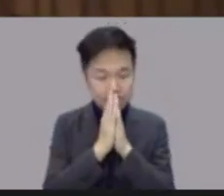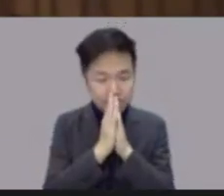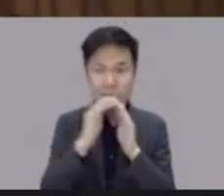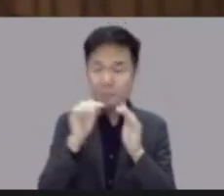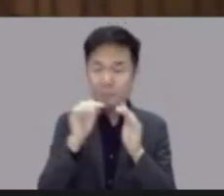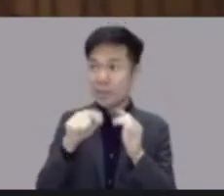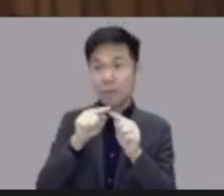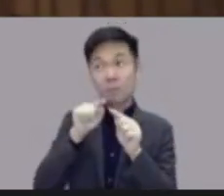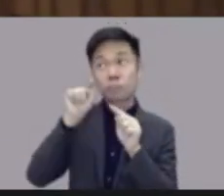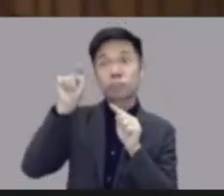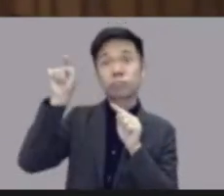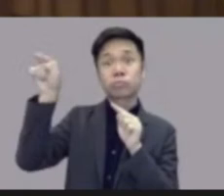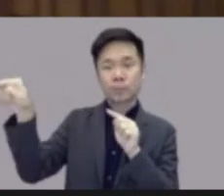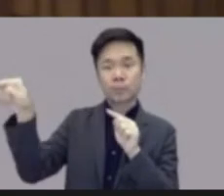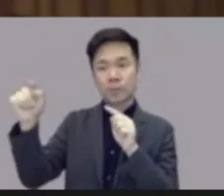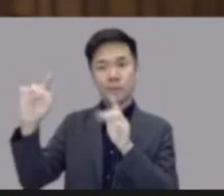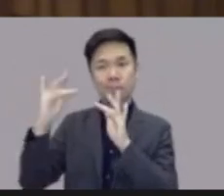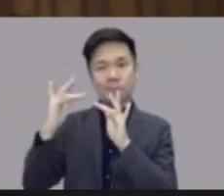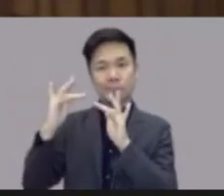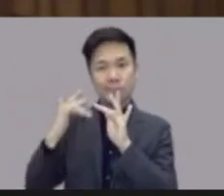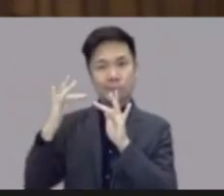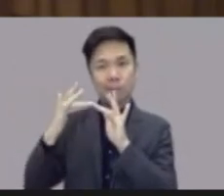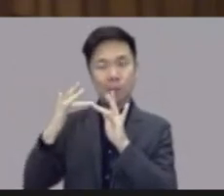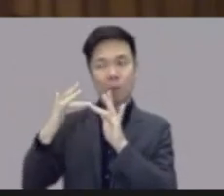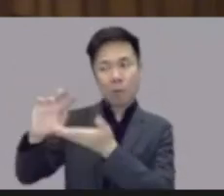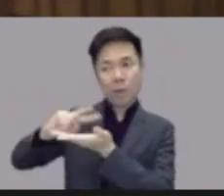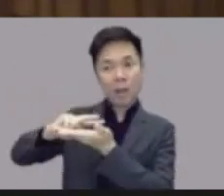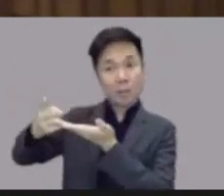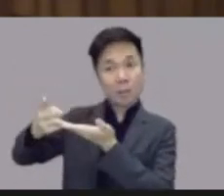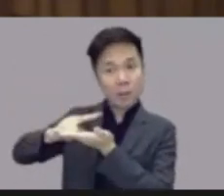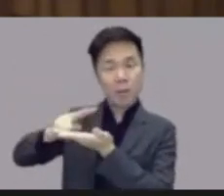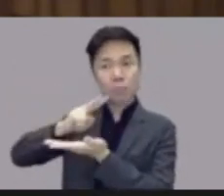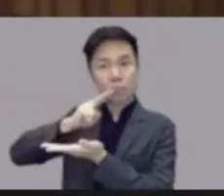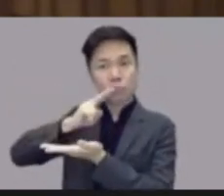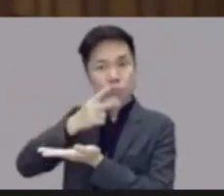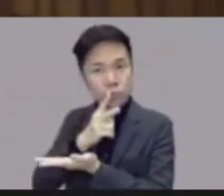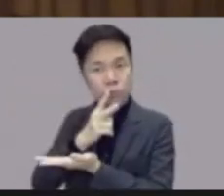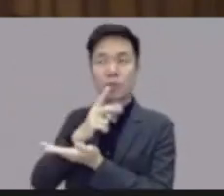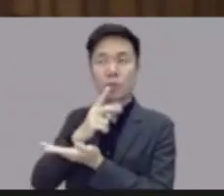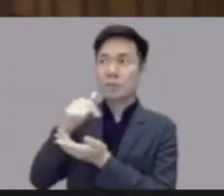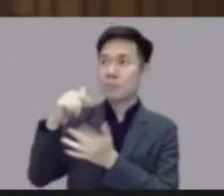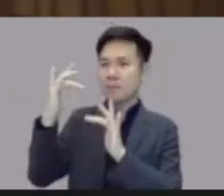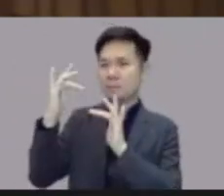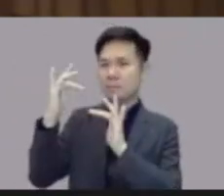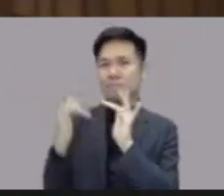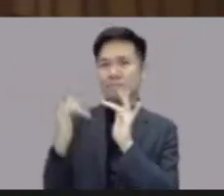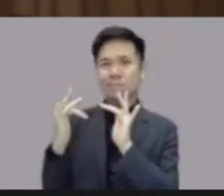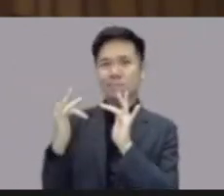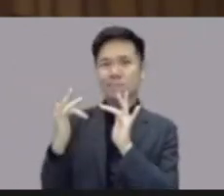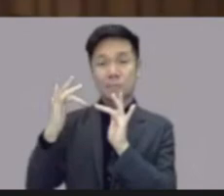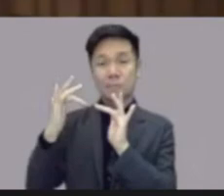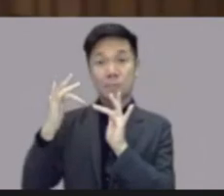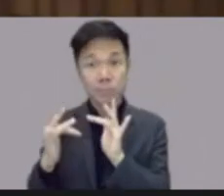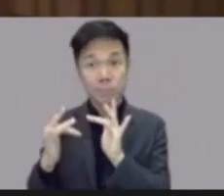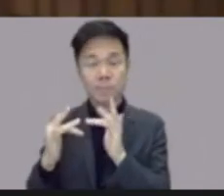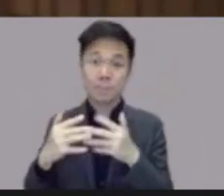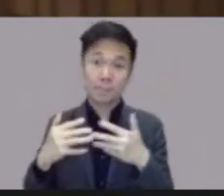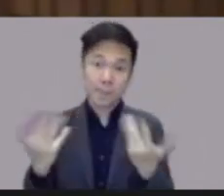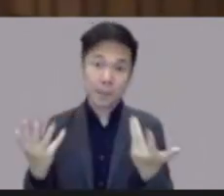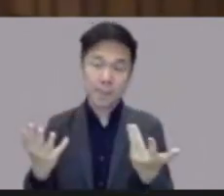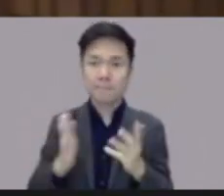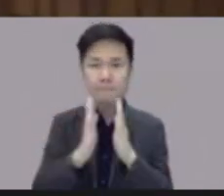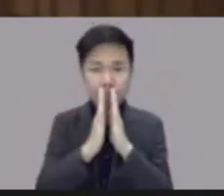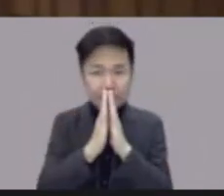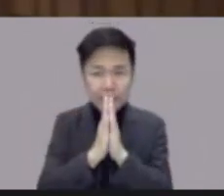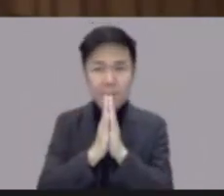interpreters when working in remote mode and of the increased likelihood of disruptions to the audio feed to